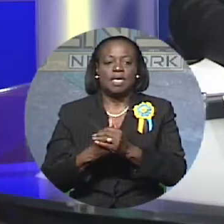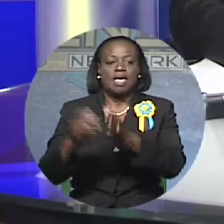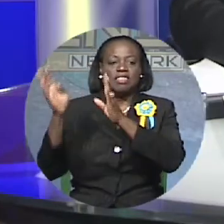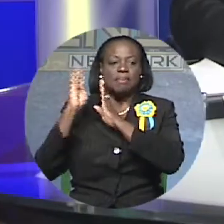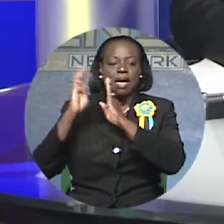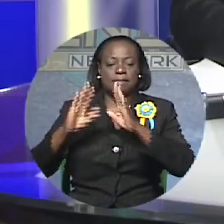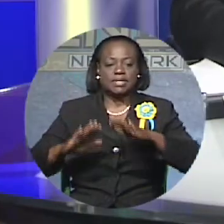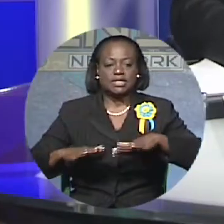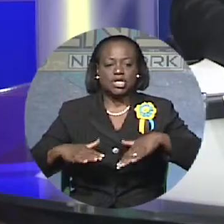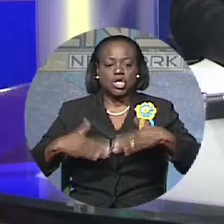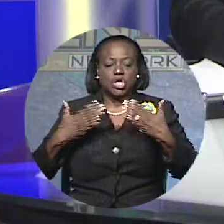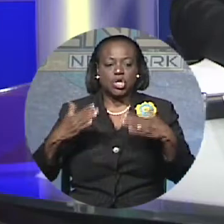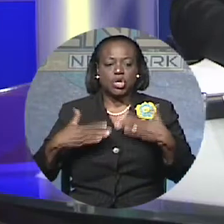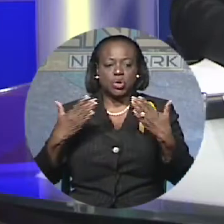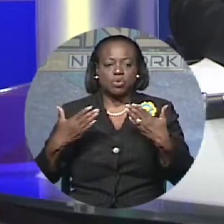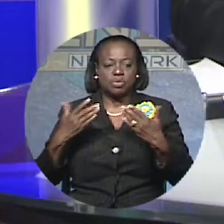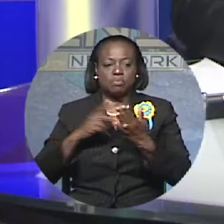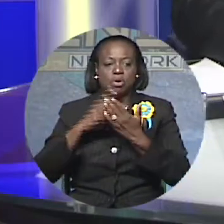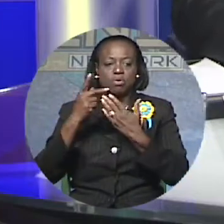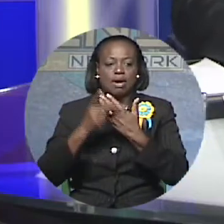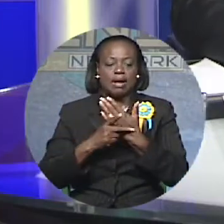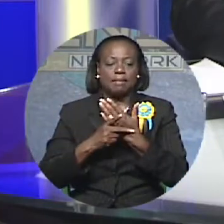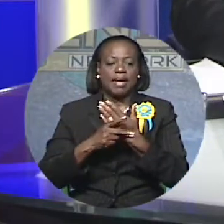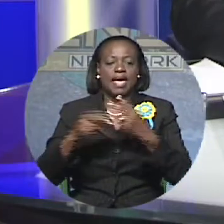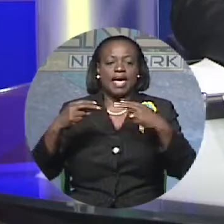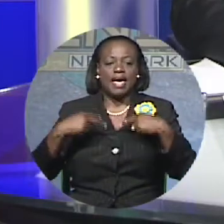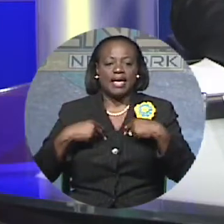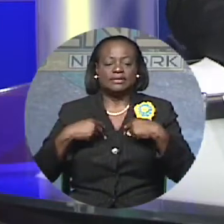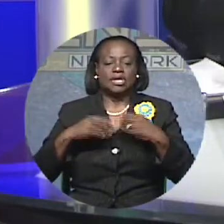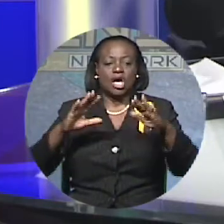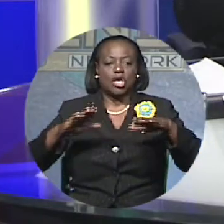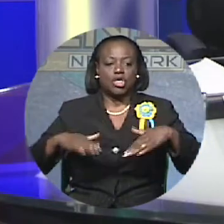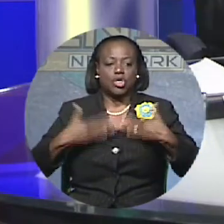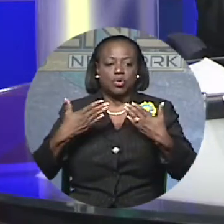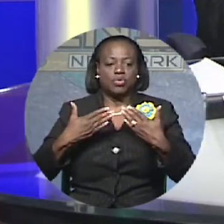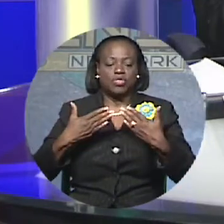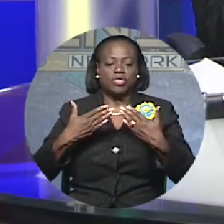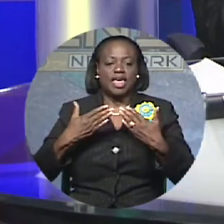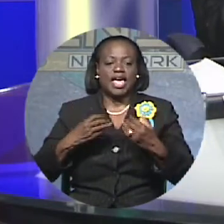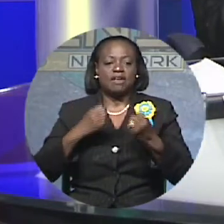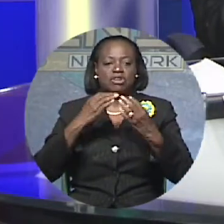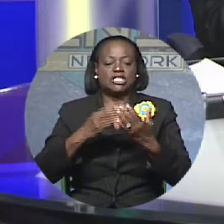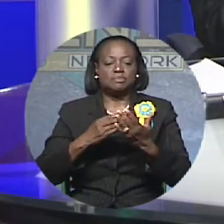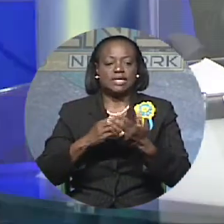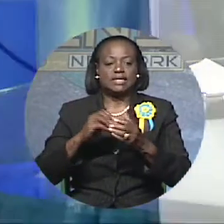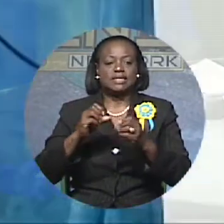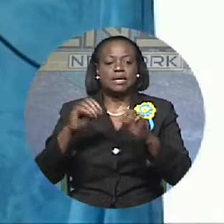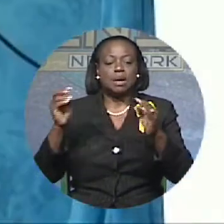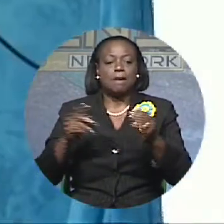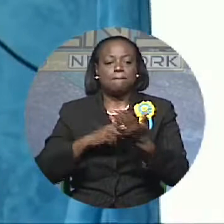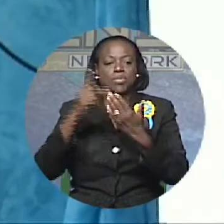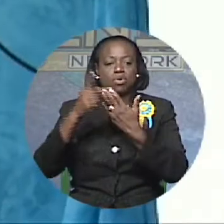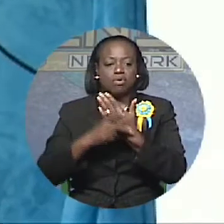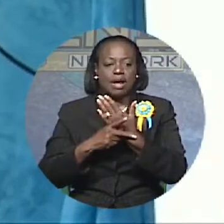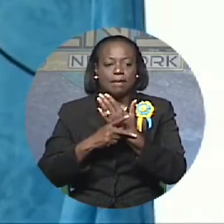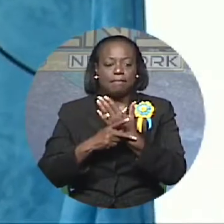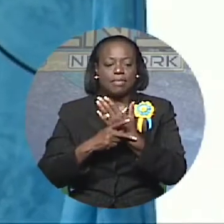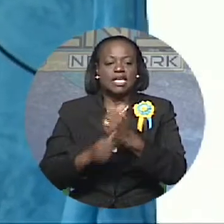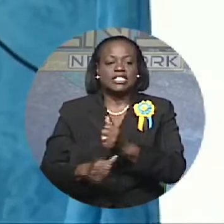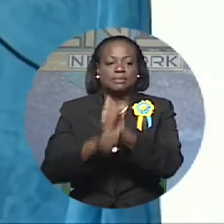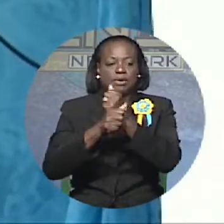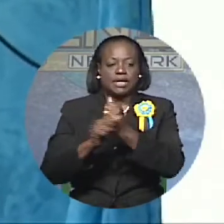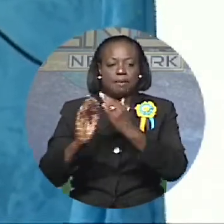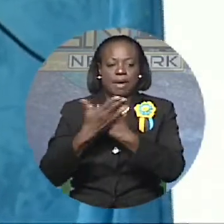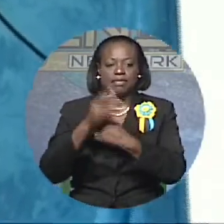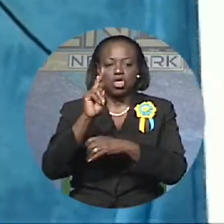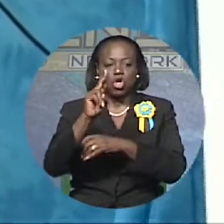Ambassadors Program hosted a youth enrichment seminar at the Marina Glinton Center on Blue Hill Road. Now, the program, supported by the U.S. Embassy